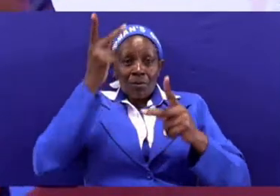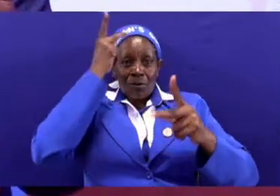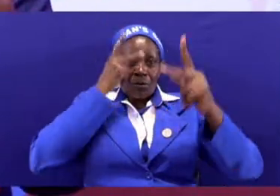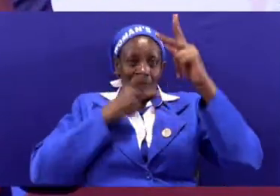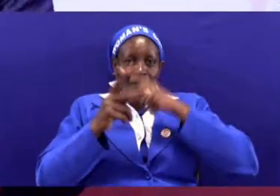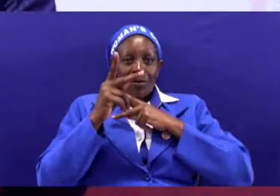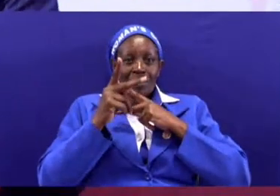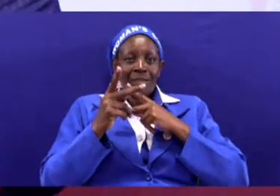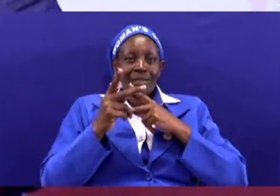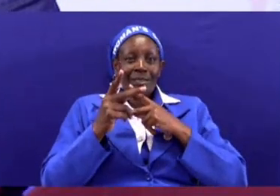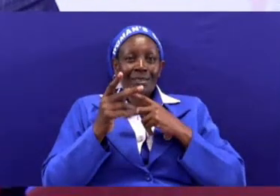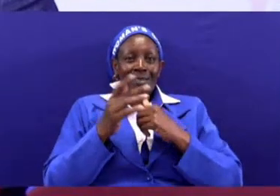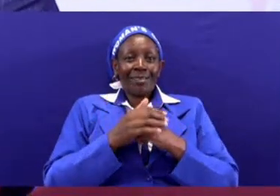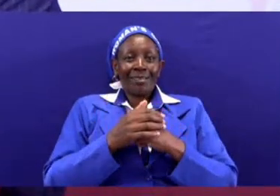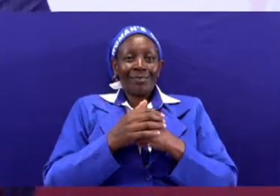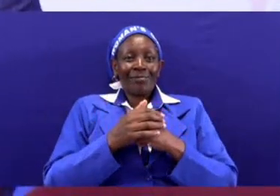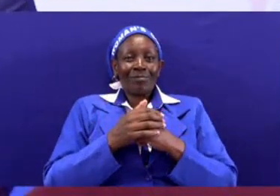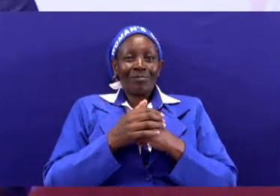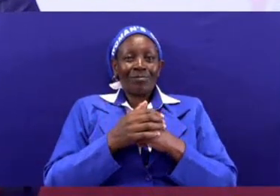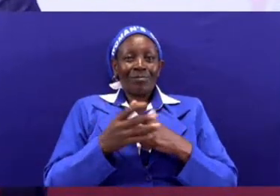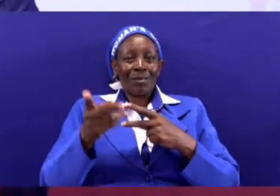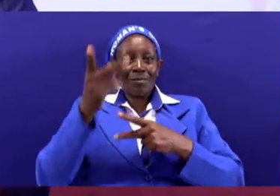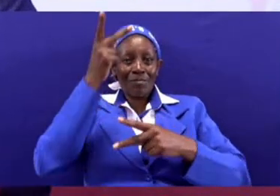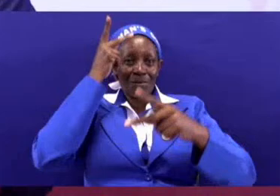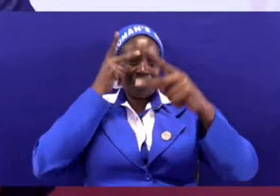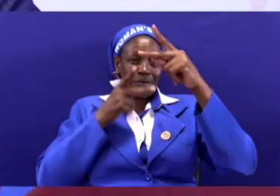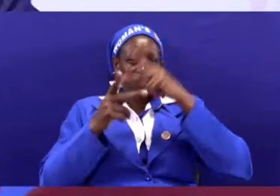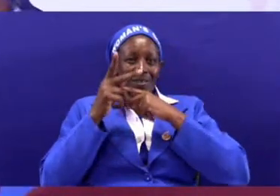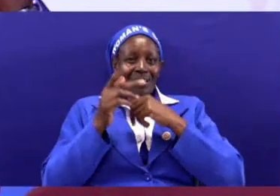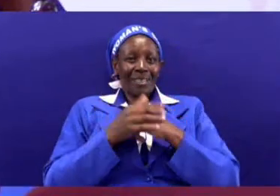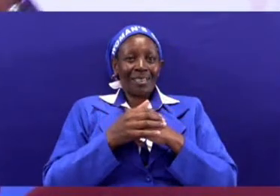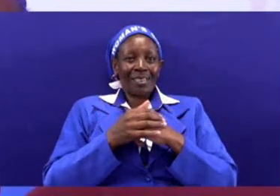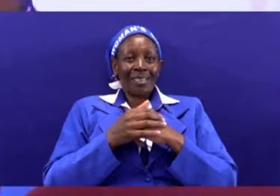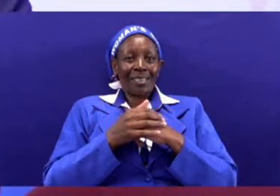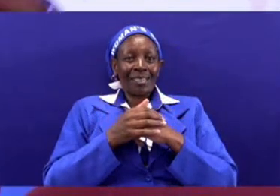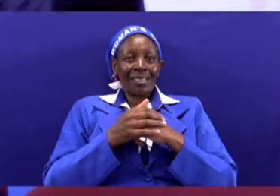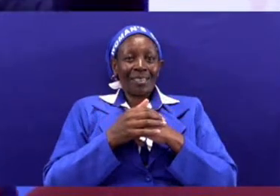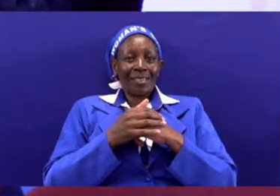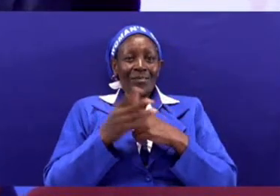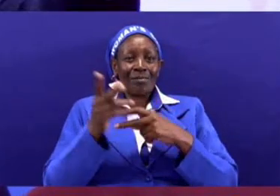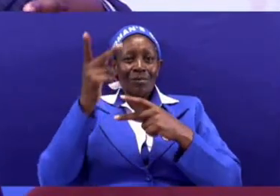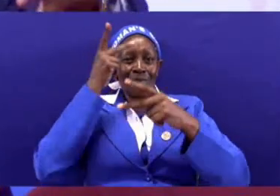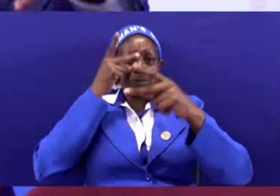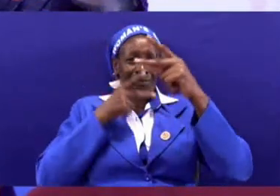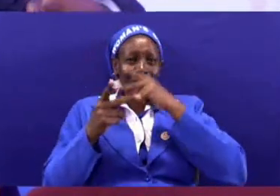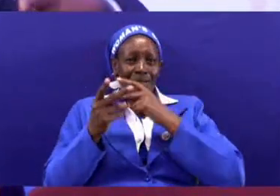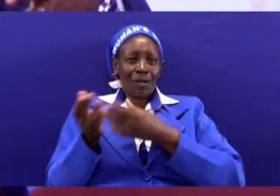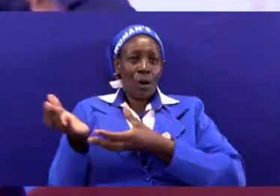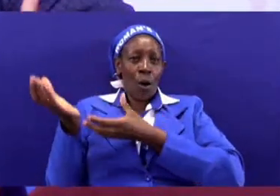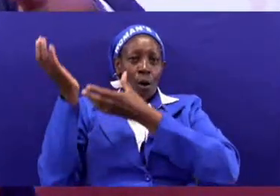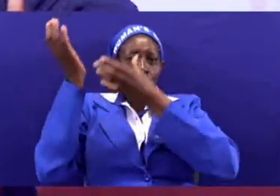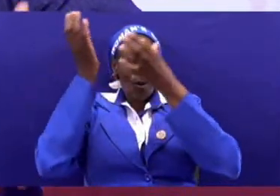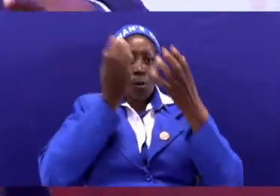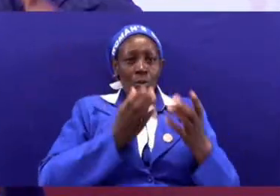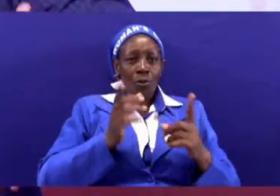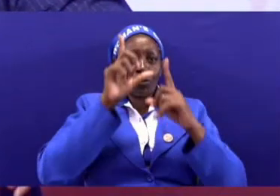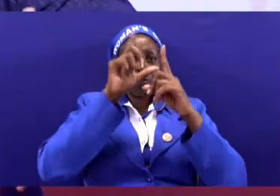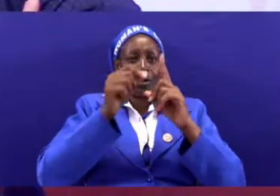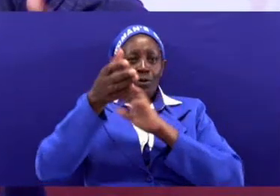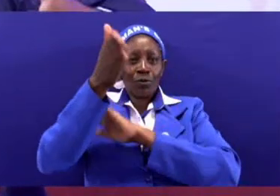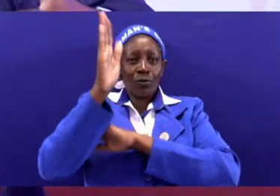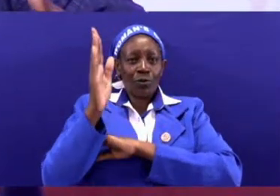prophetic office, not the prophetic that we know as African Christians, but a prophet in the sense that he brought the word of God to the people of